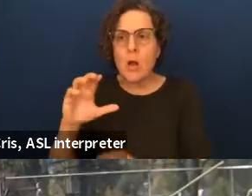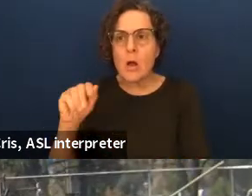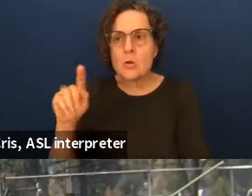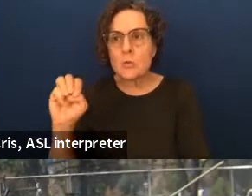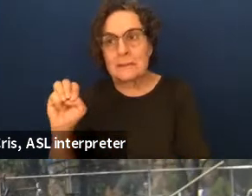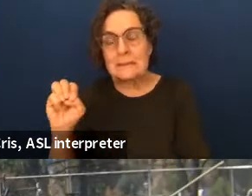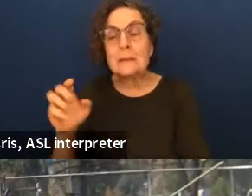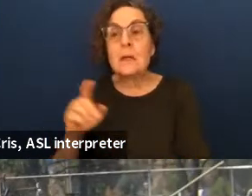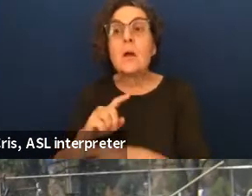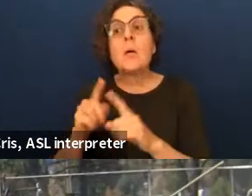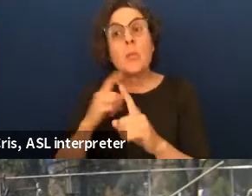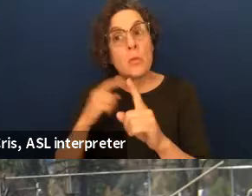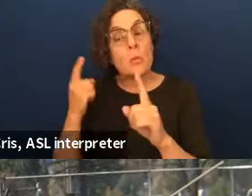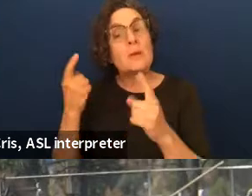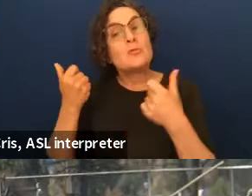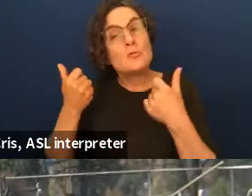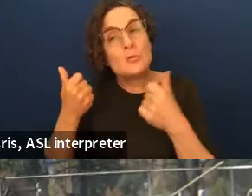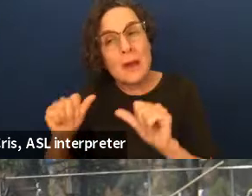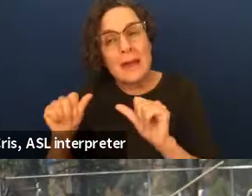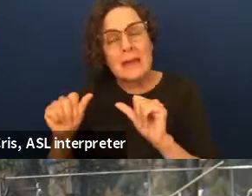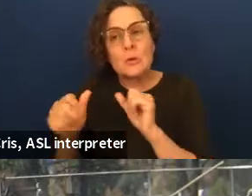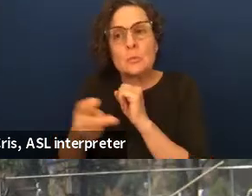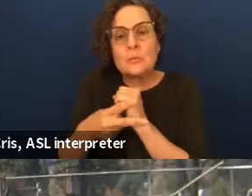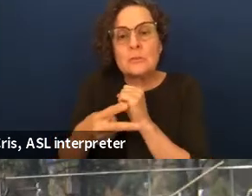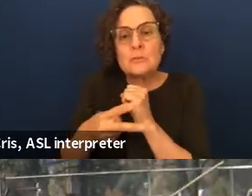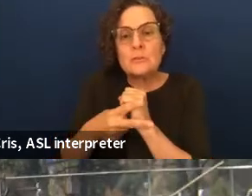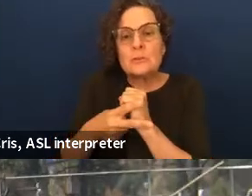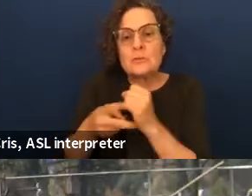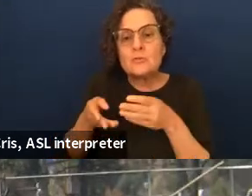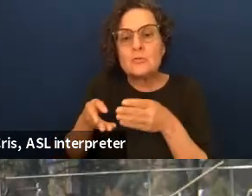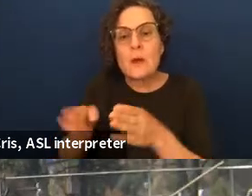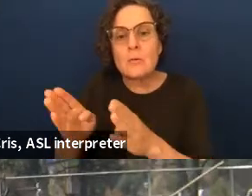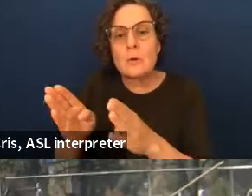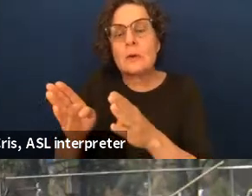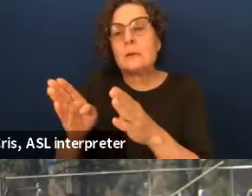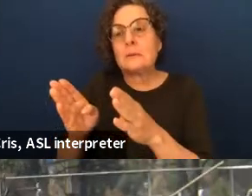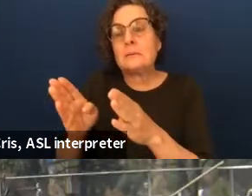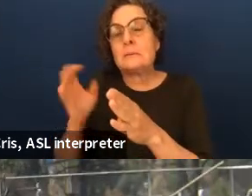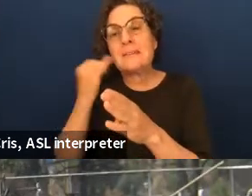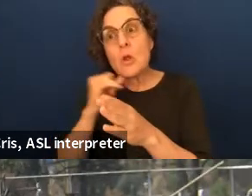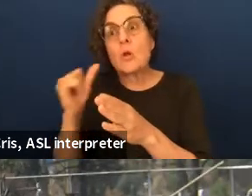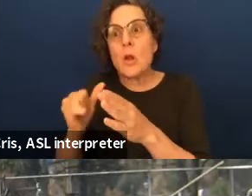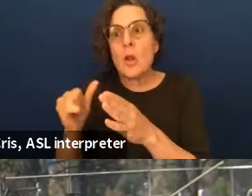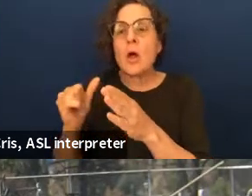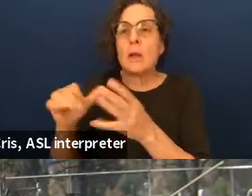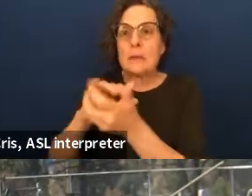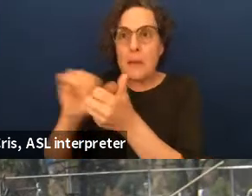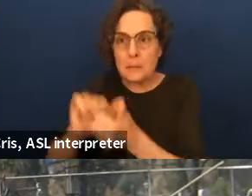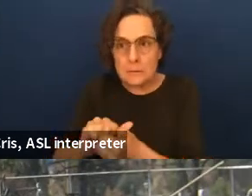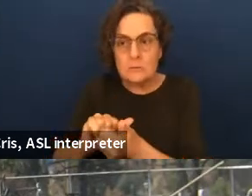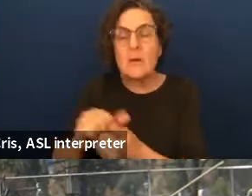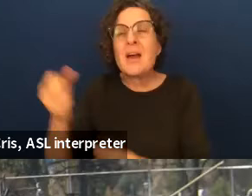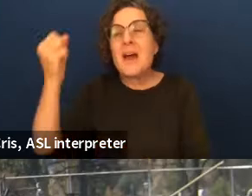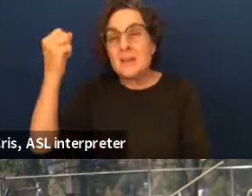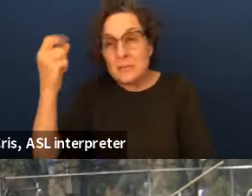many driveways as we can, as long as they're not damaged. And as long as they don't have a lot of burn ash, debris, oil, all